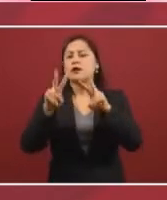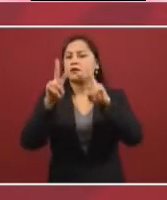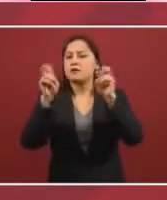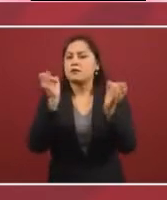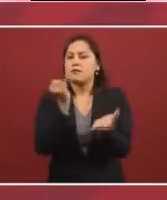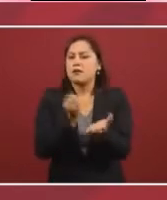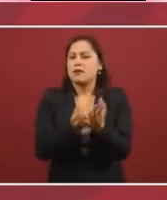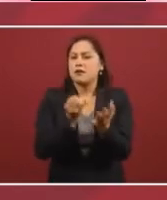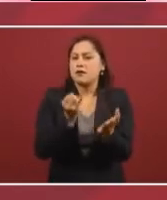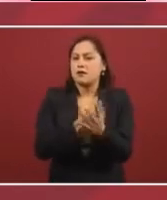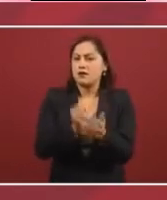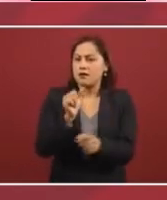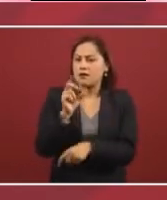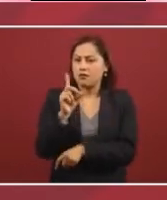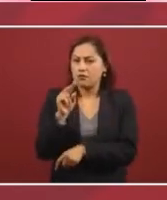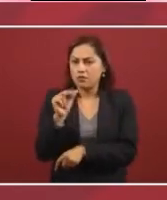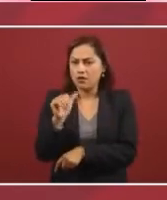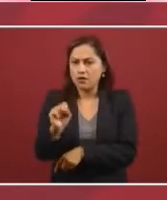in